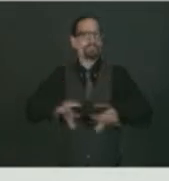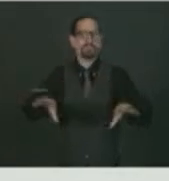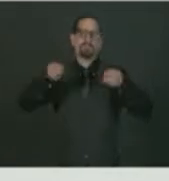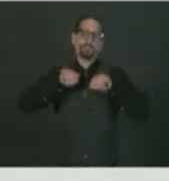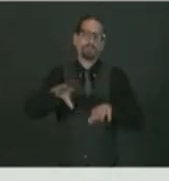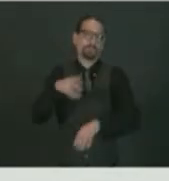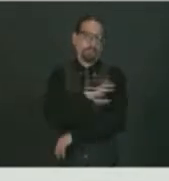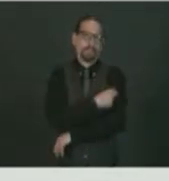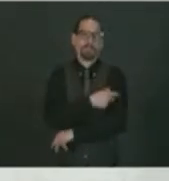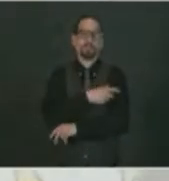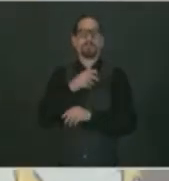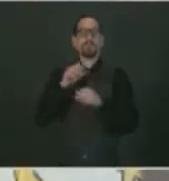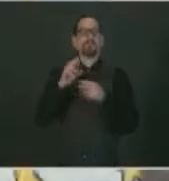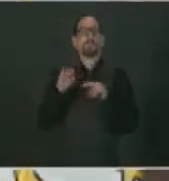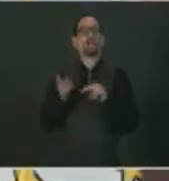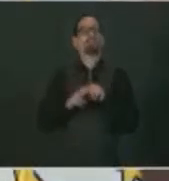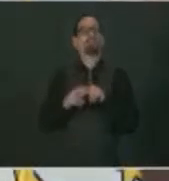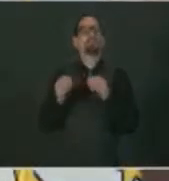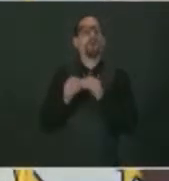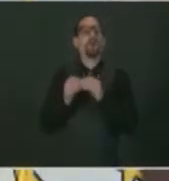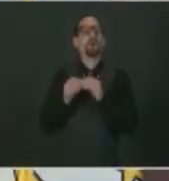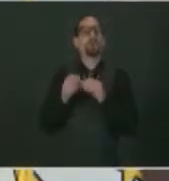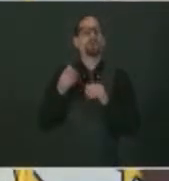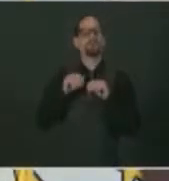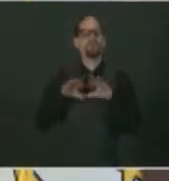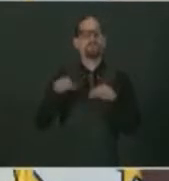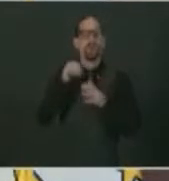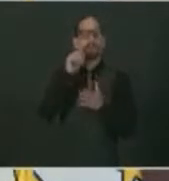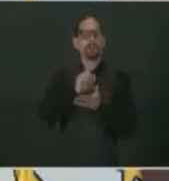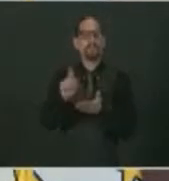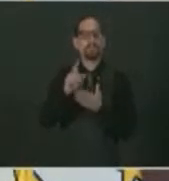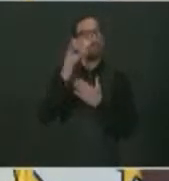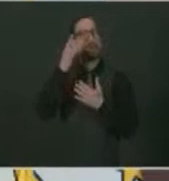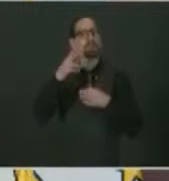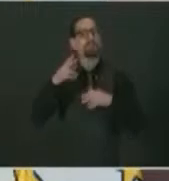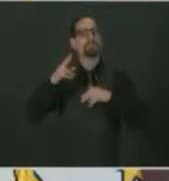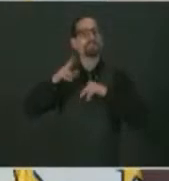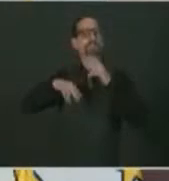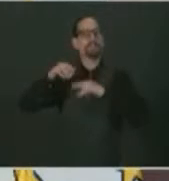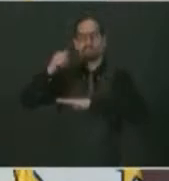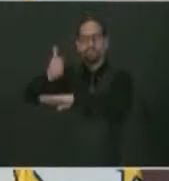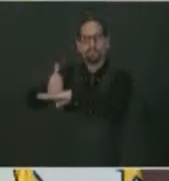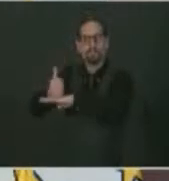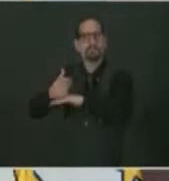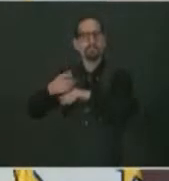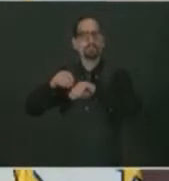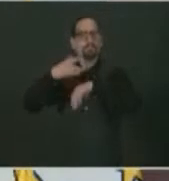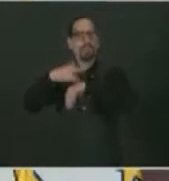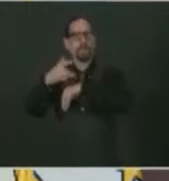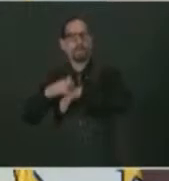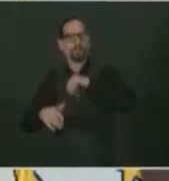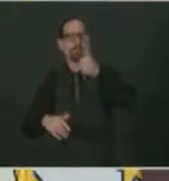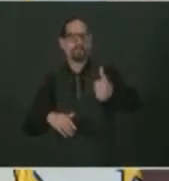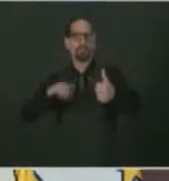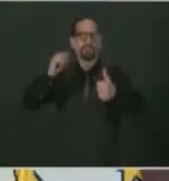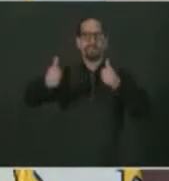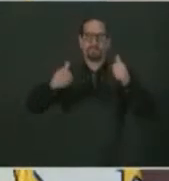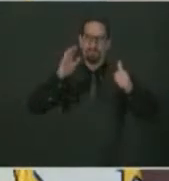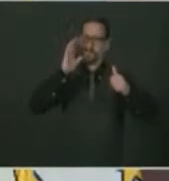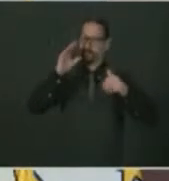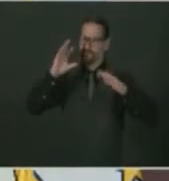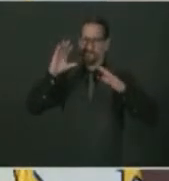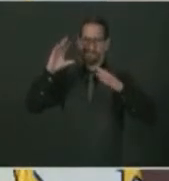our infrastructure. We are ready for 100,000 and can even take more in terms of administrations a